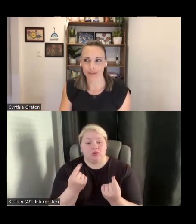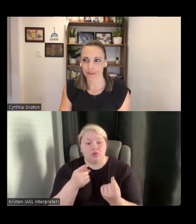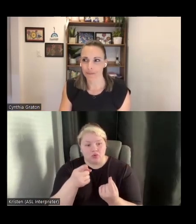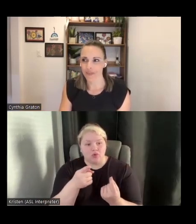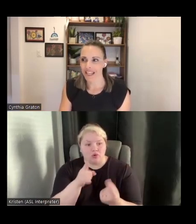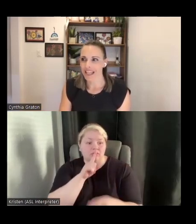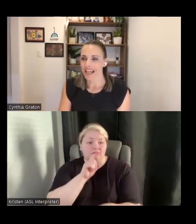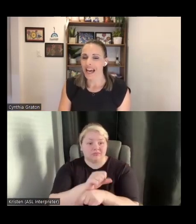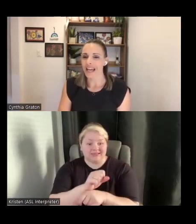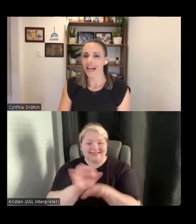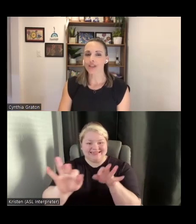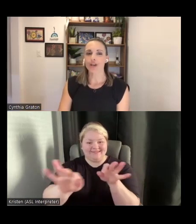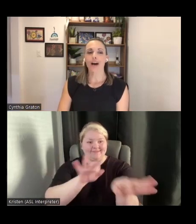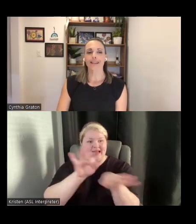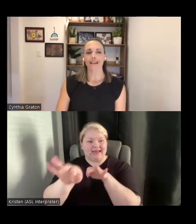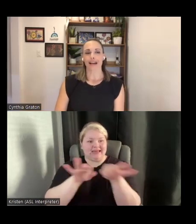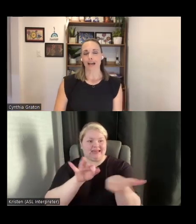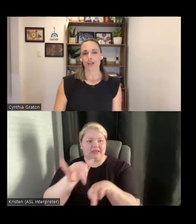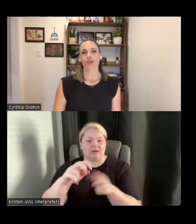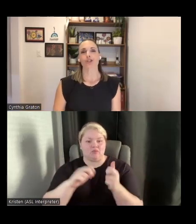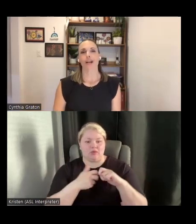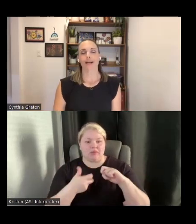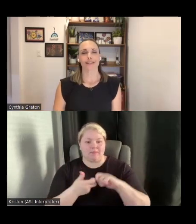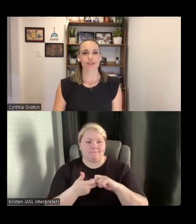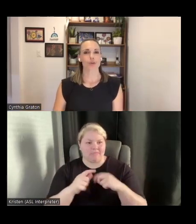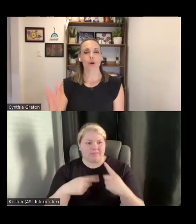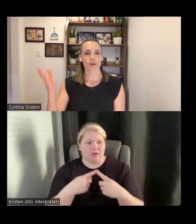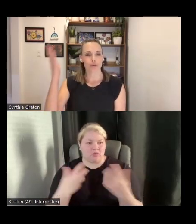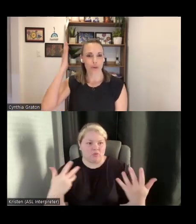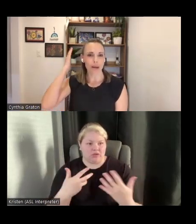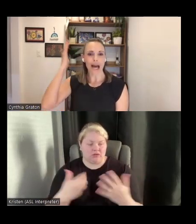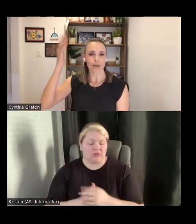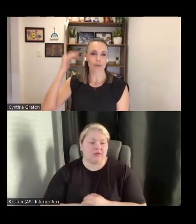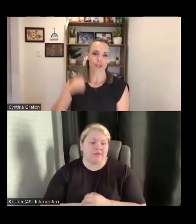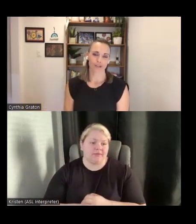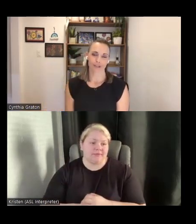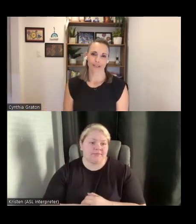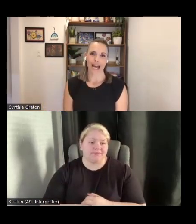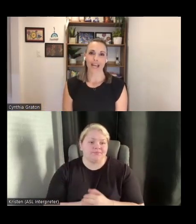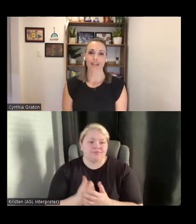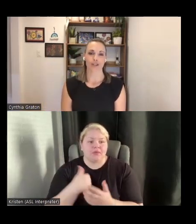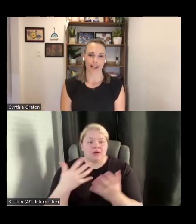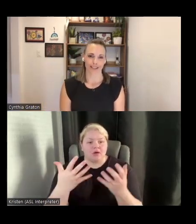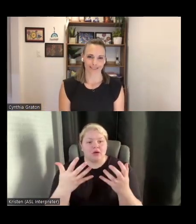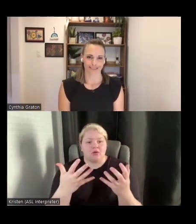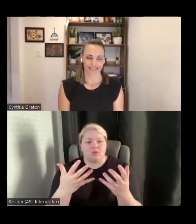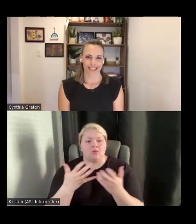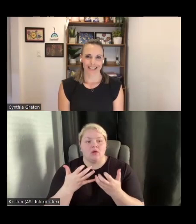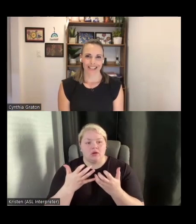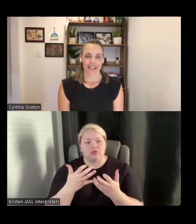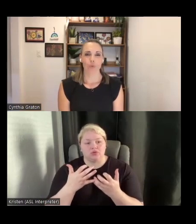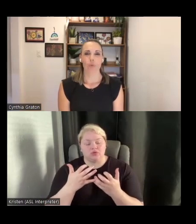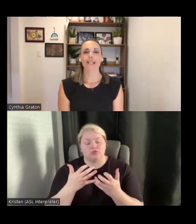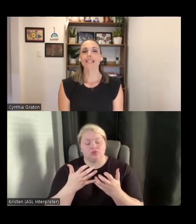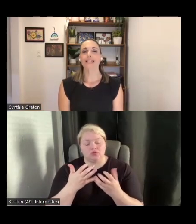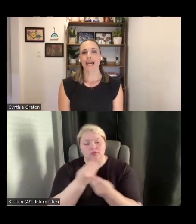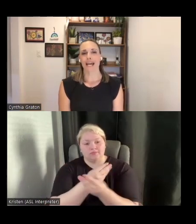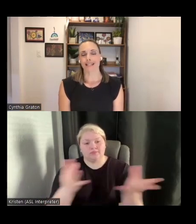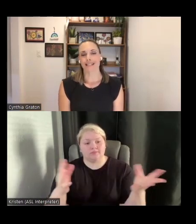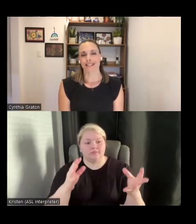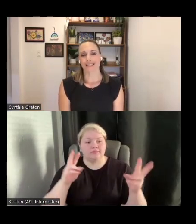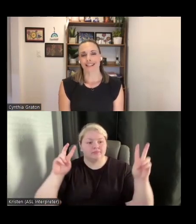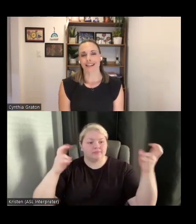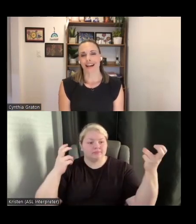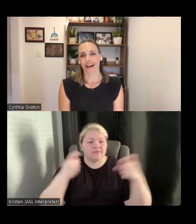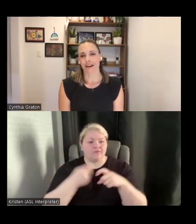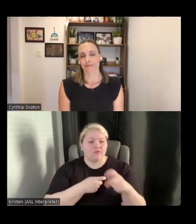about. And I thought that I should share this quote from Albert Einstein. He once